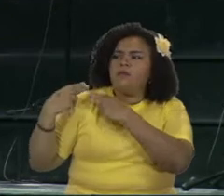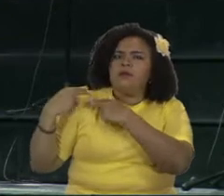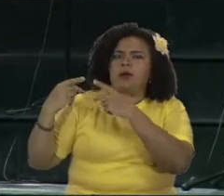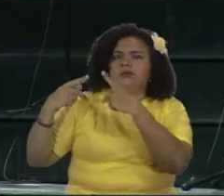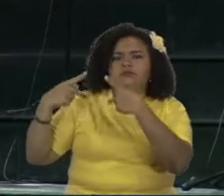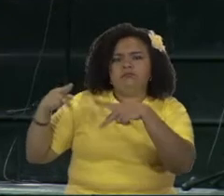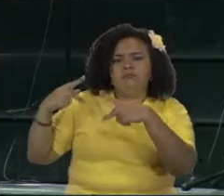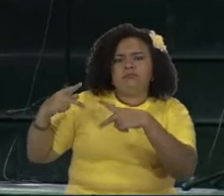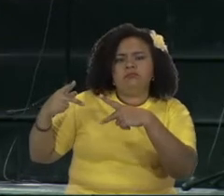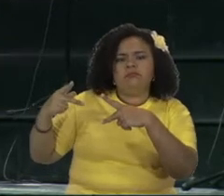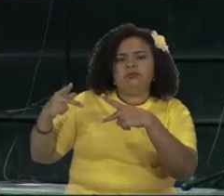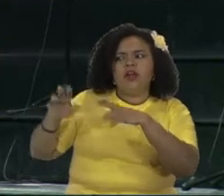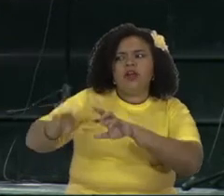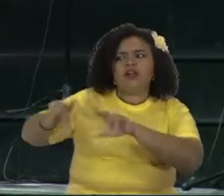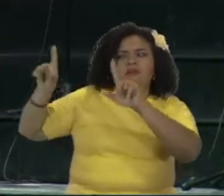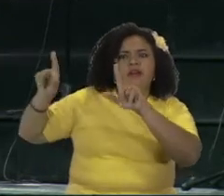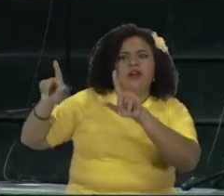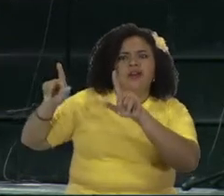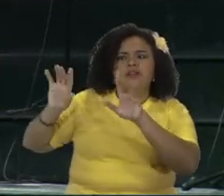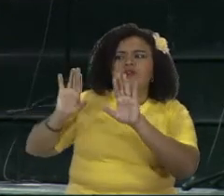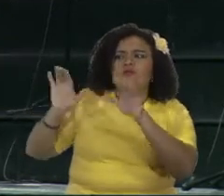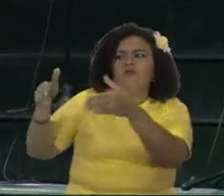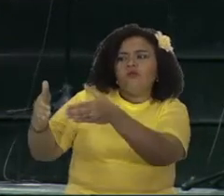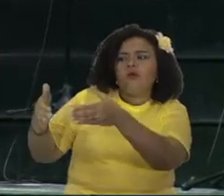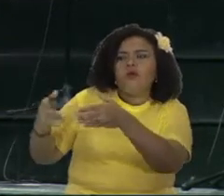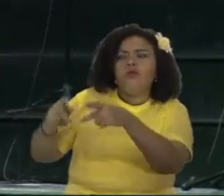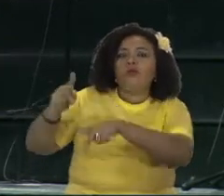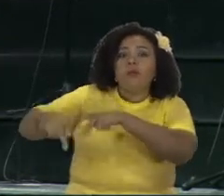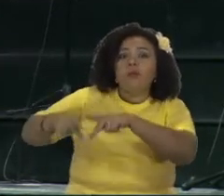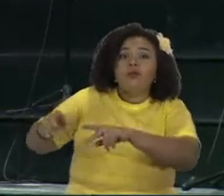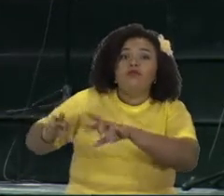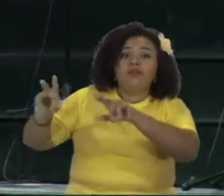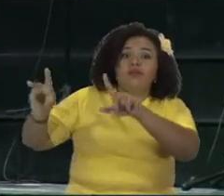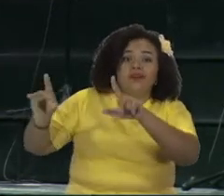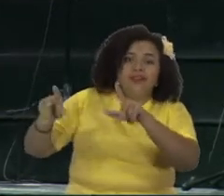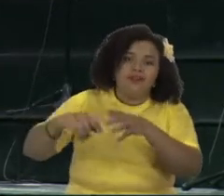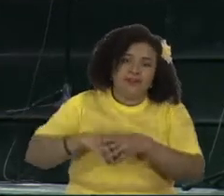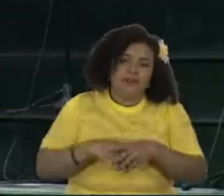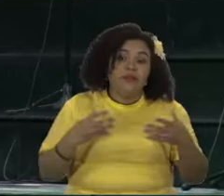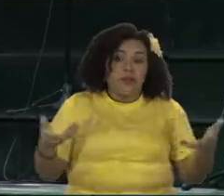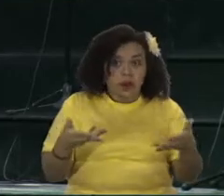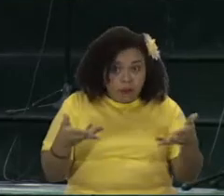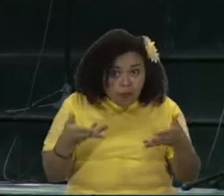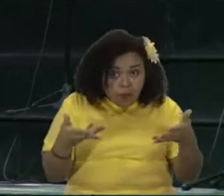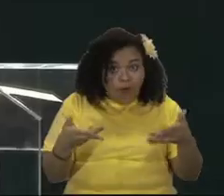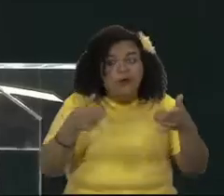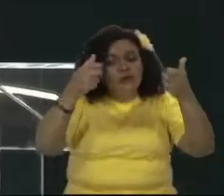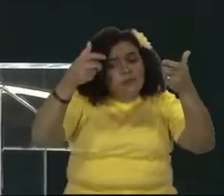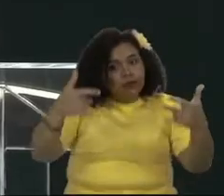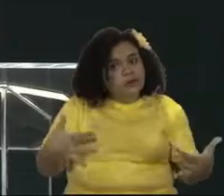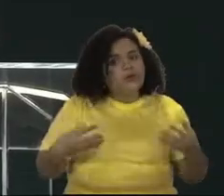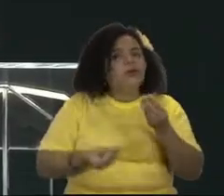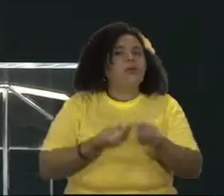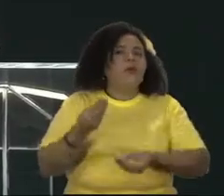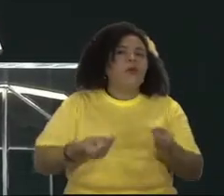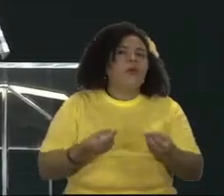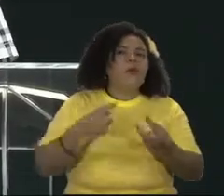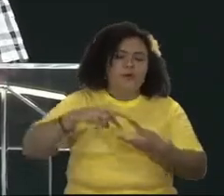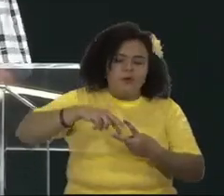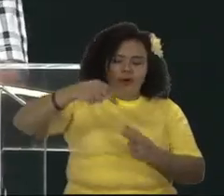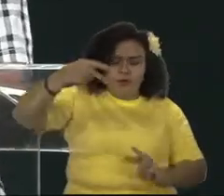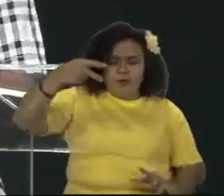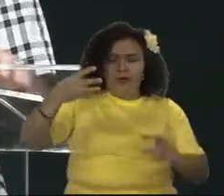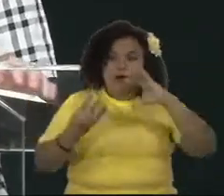different personalities with different appearances. And today we are going to talk about our DNA